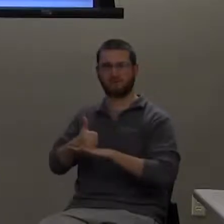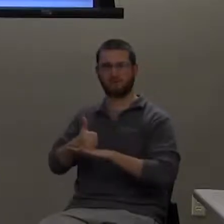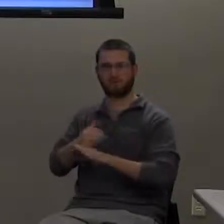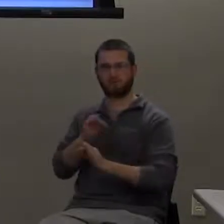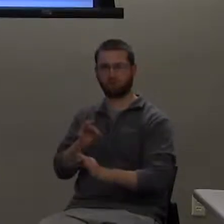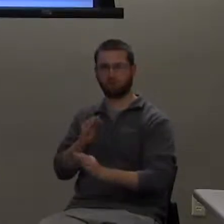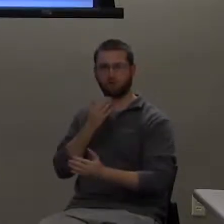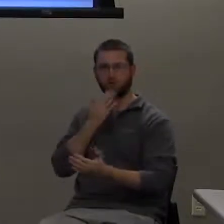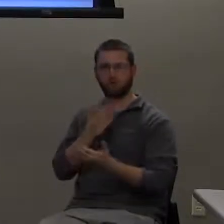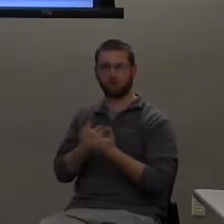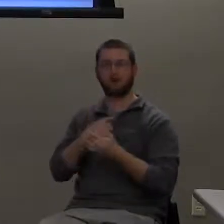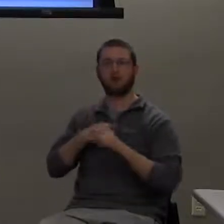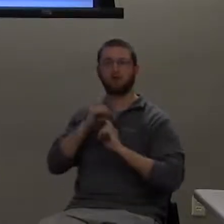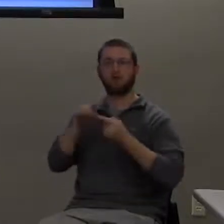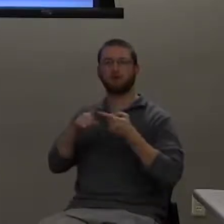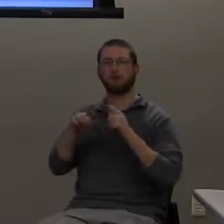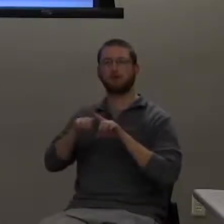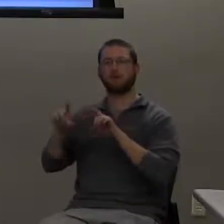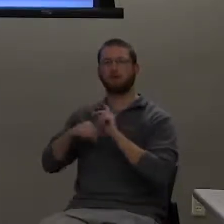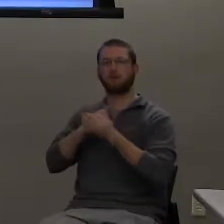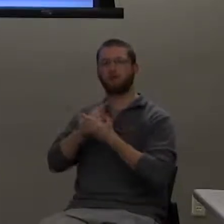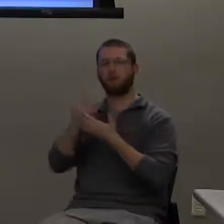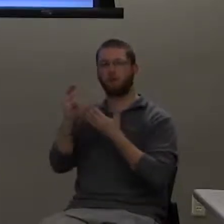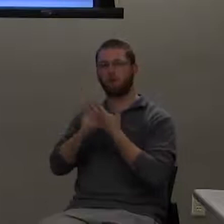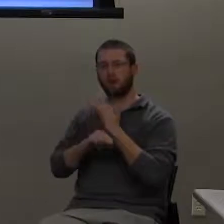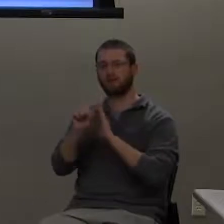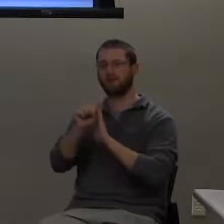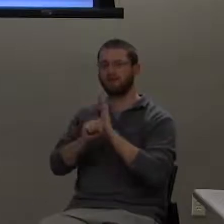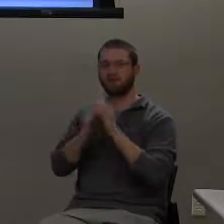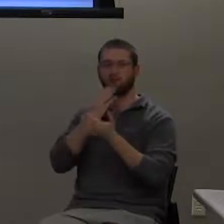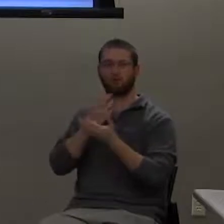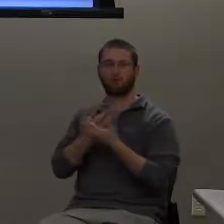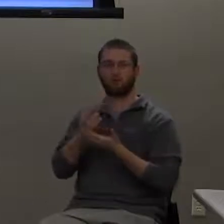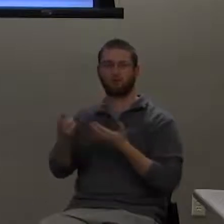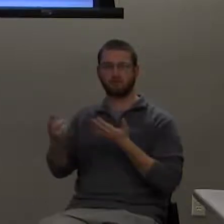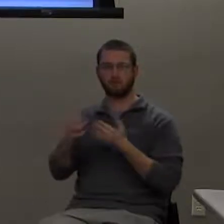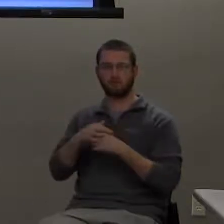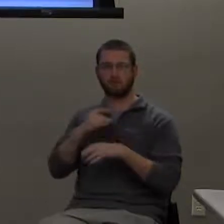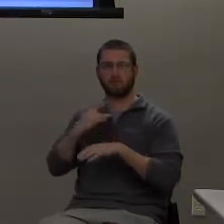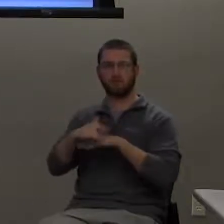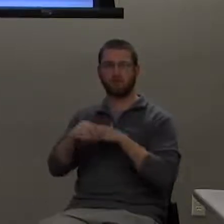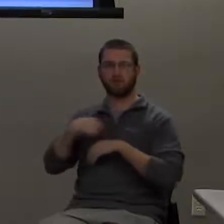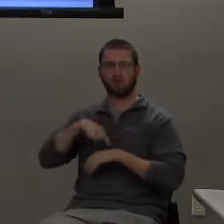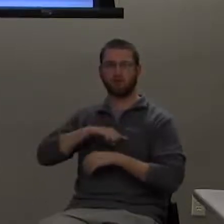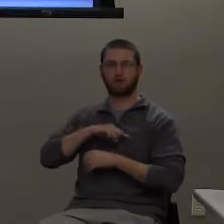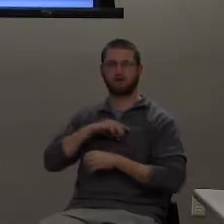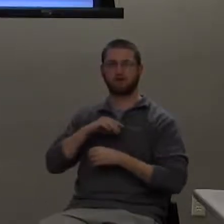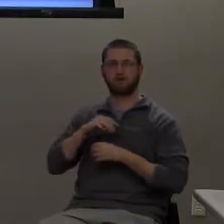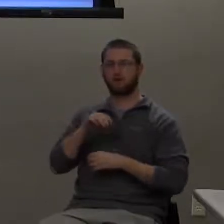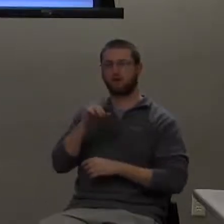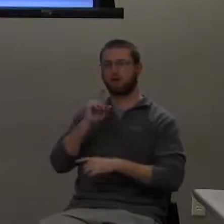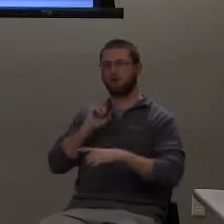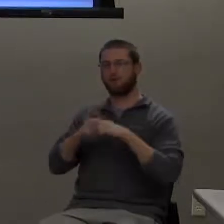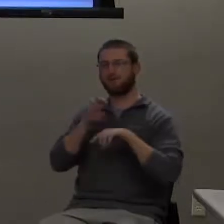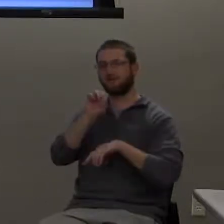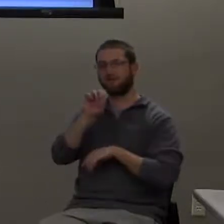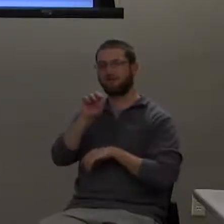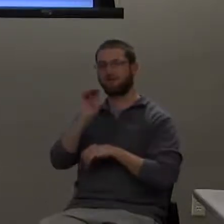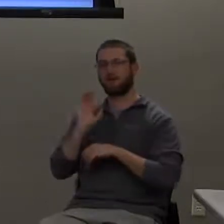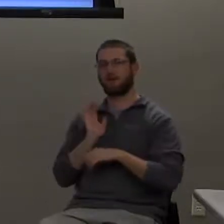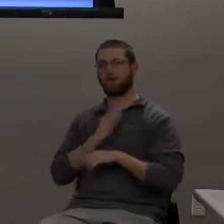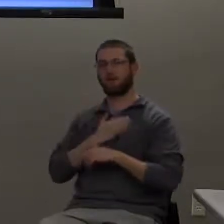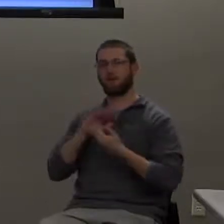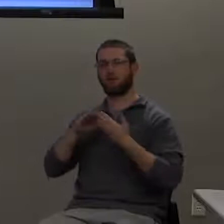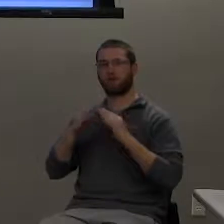talked about the different programs that are out there. The state has tremendous resources that are available to us. And even in our surrounding communities,